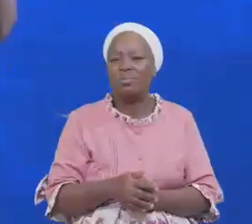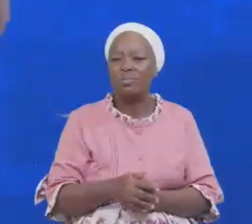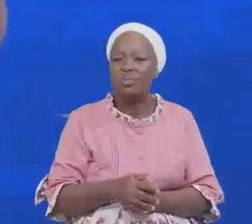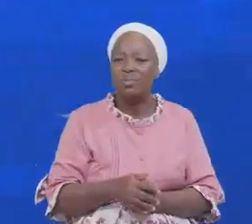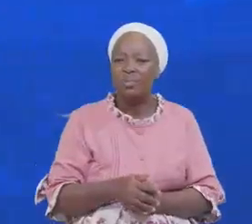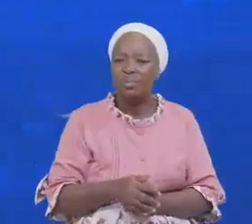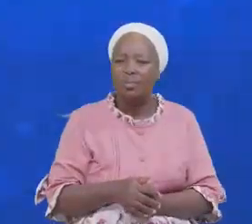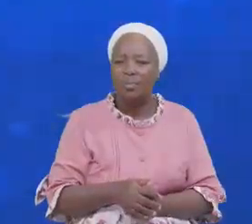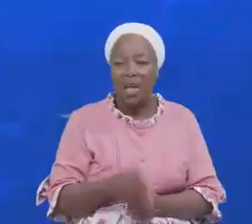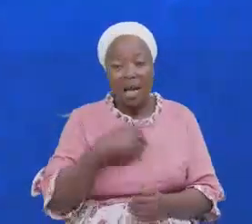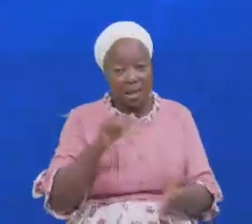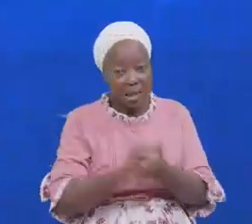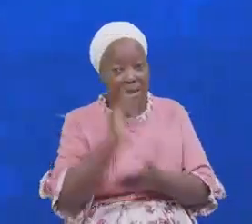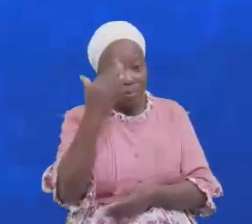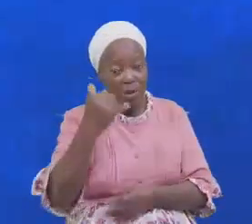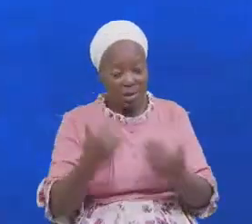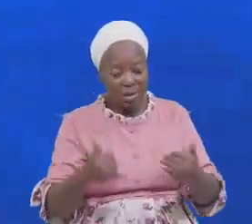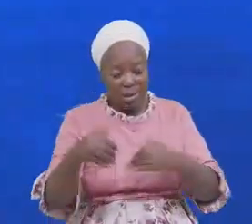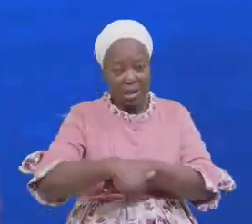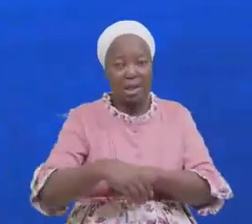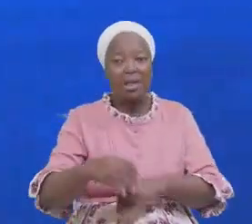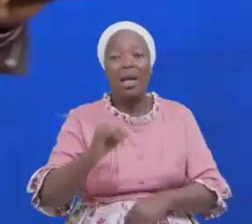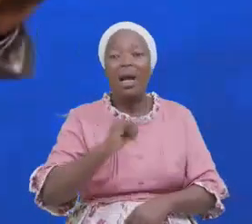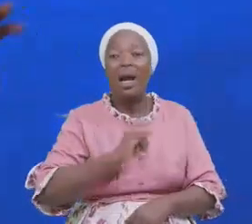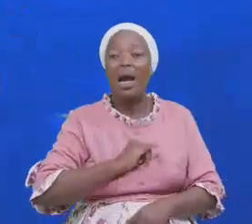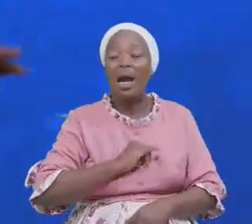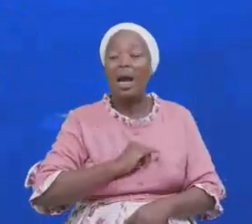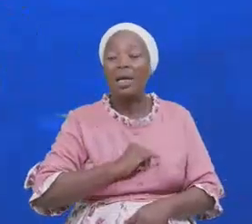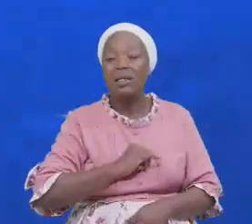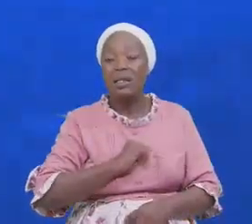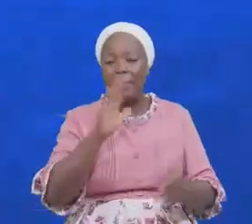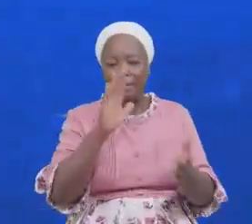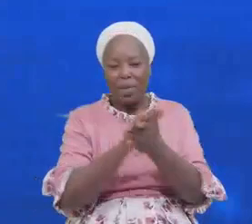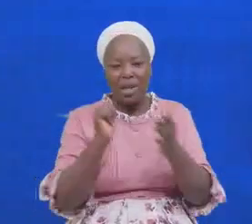And that's why tonight I believe. The prayer